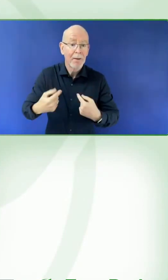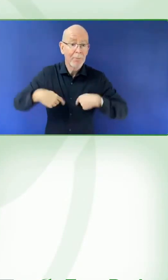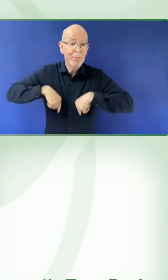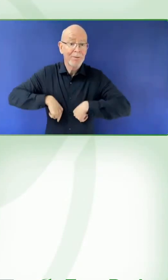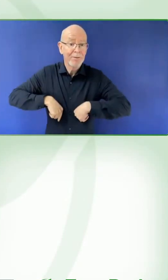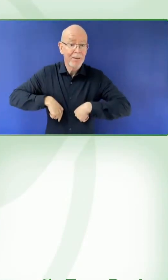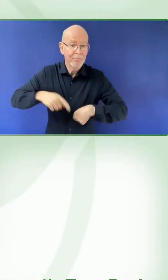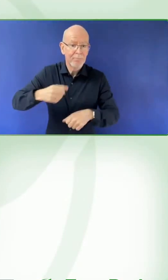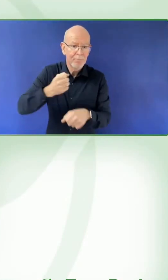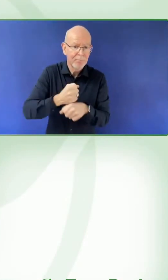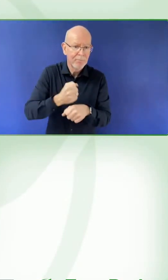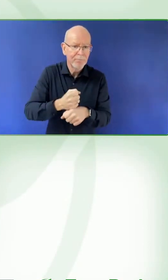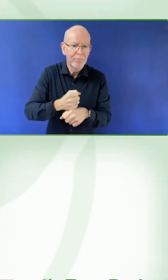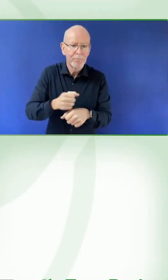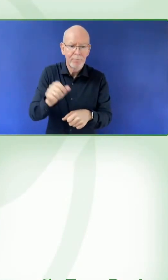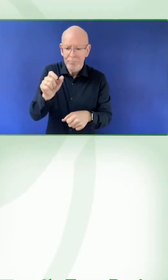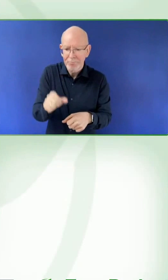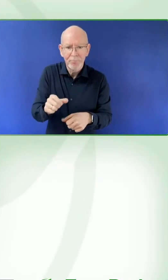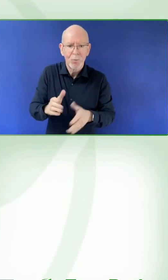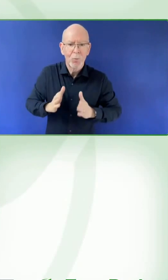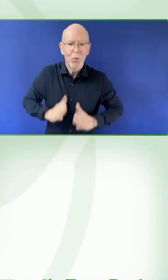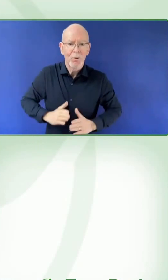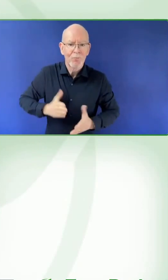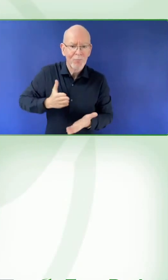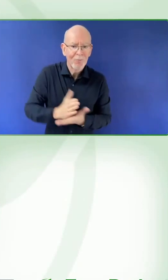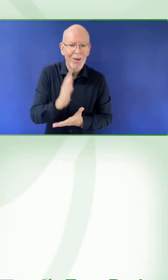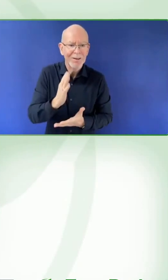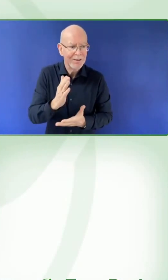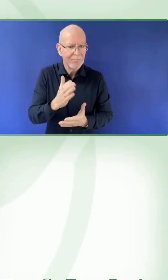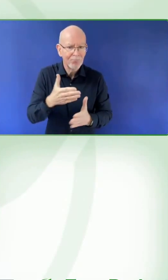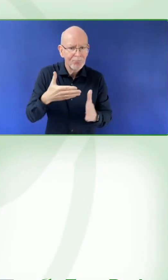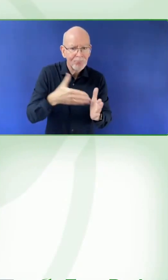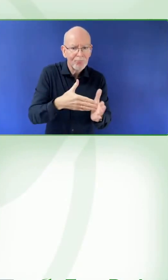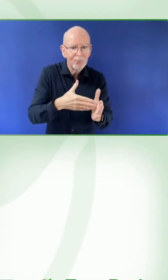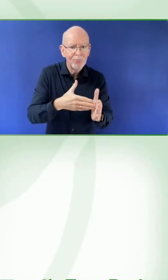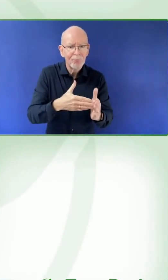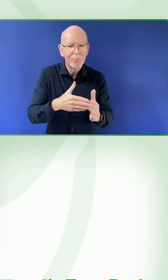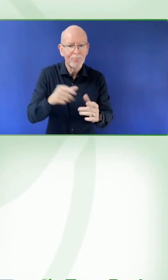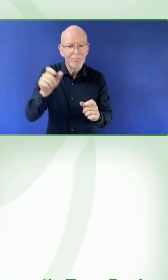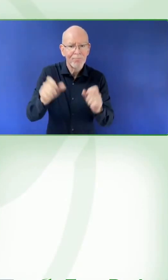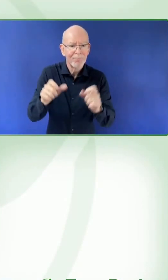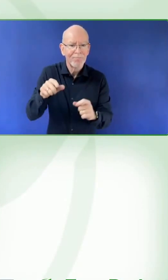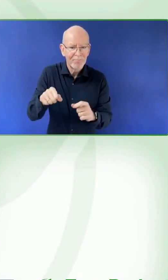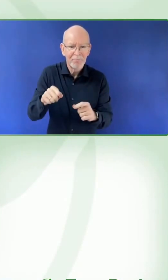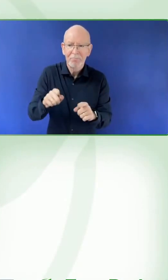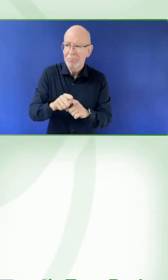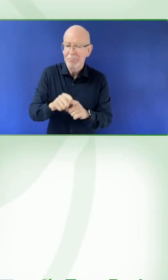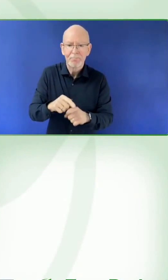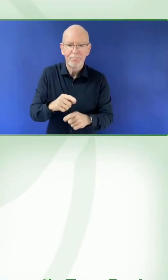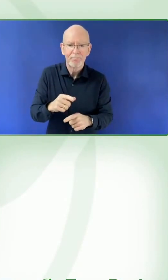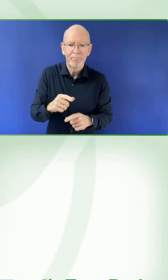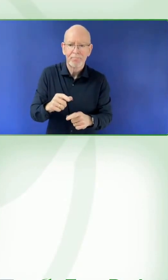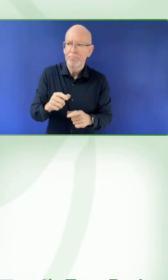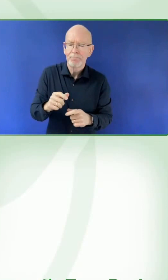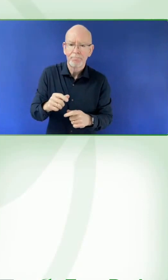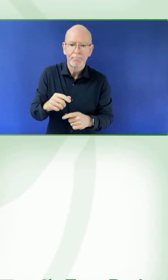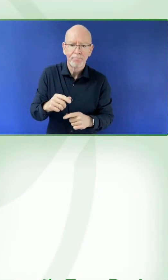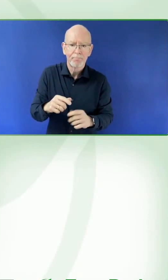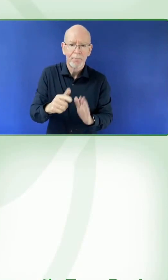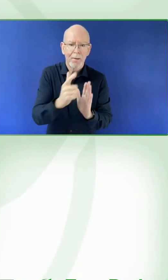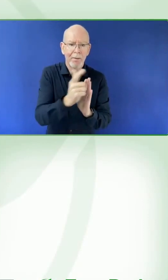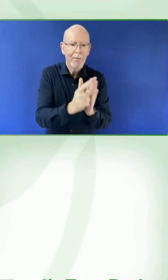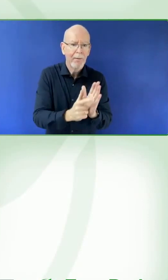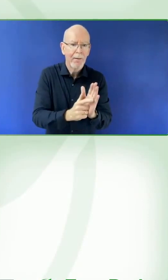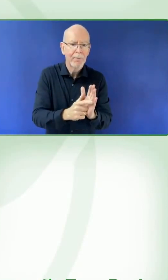cooperation. More work is needed in order to promote the implementation of new regulation and work the materialization